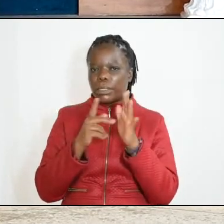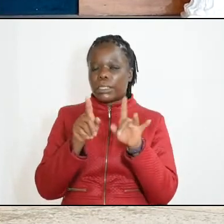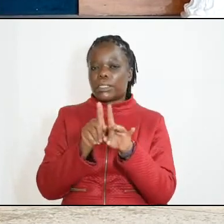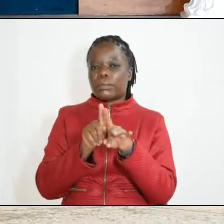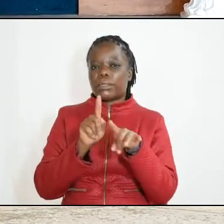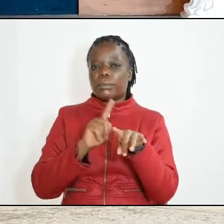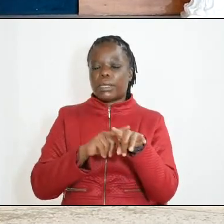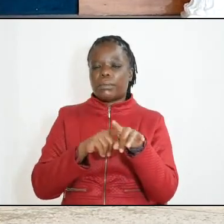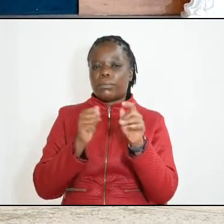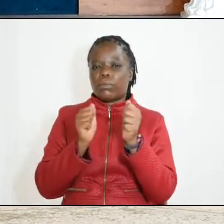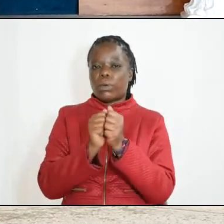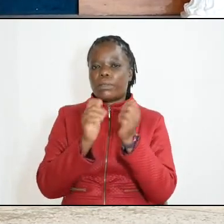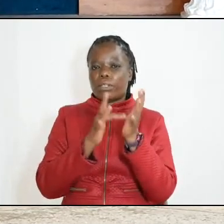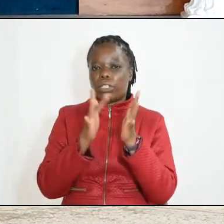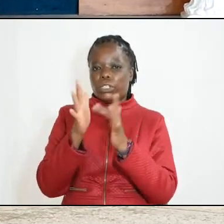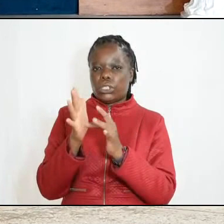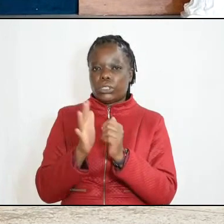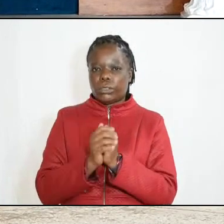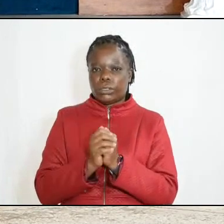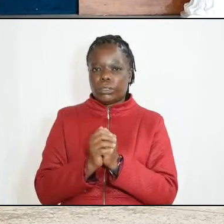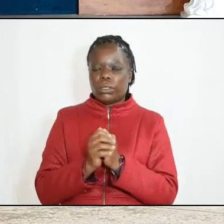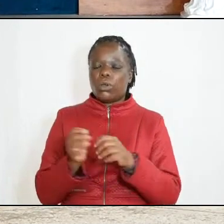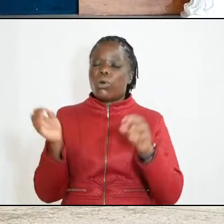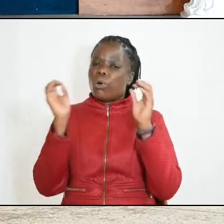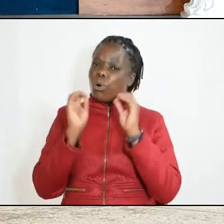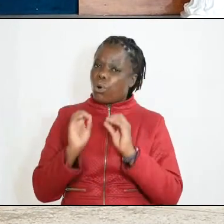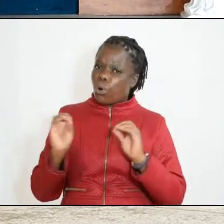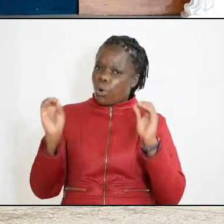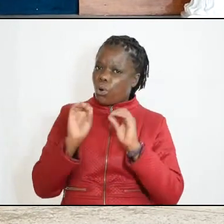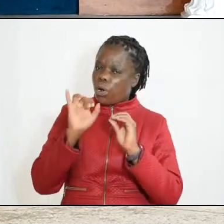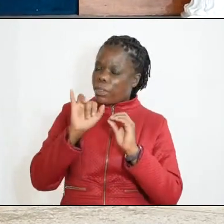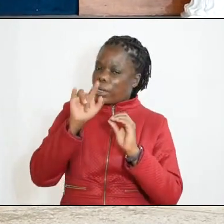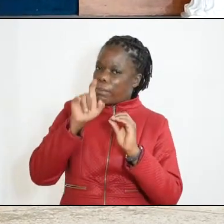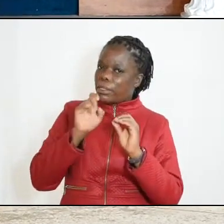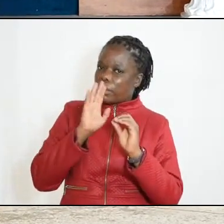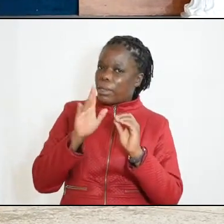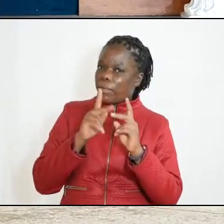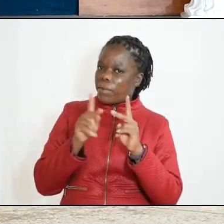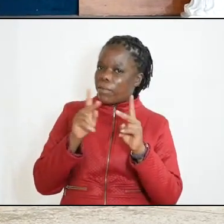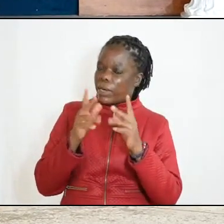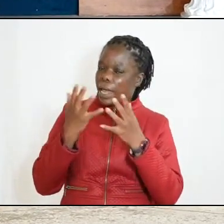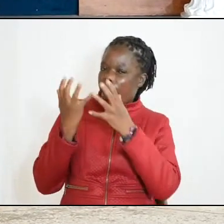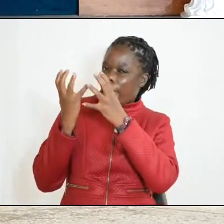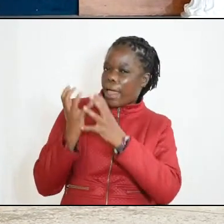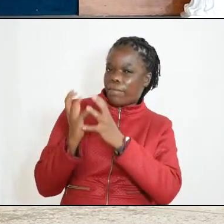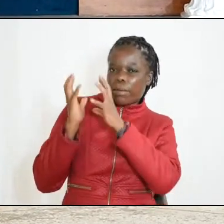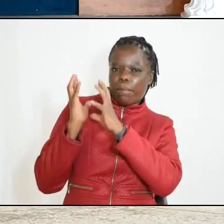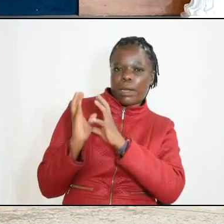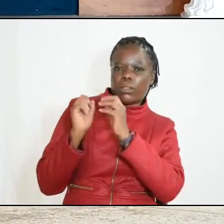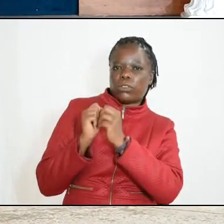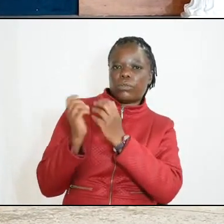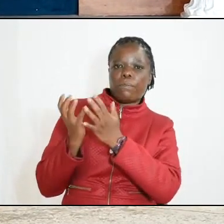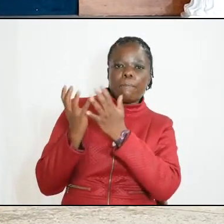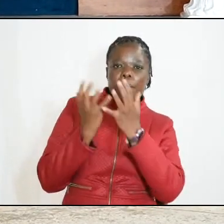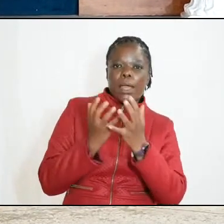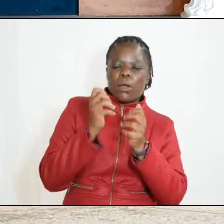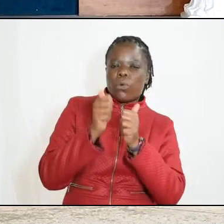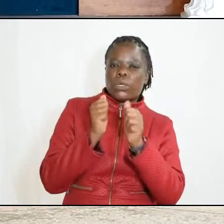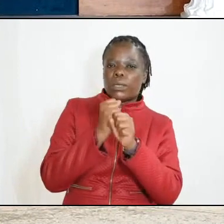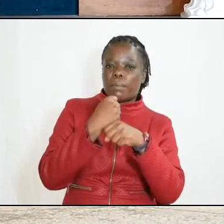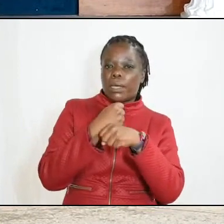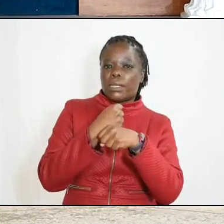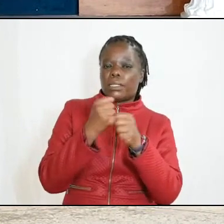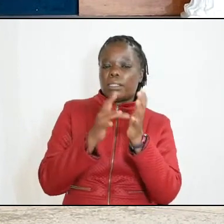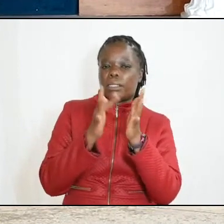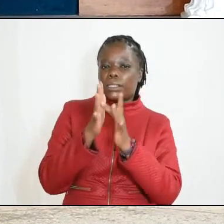same time with Jesus. Oh, that must have been a very heavy burden to bear that made Jesus